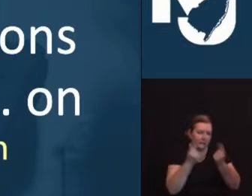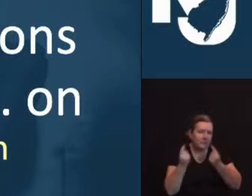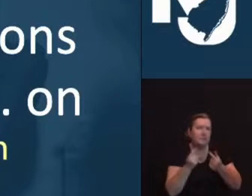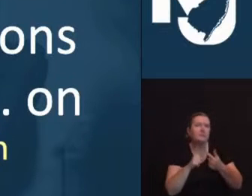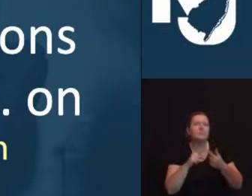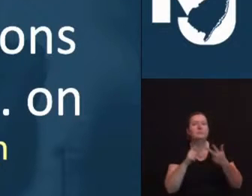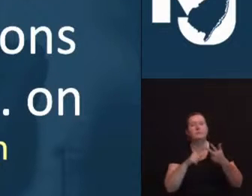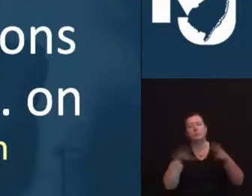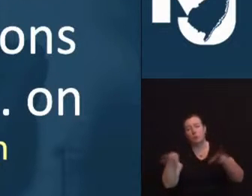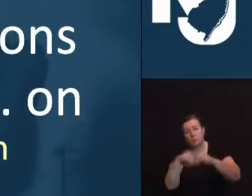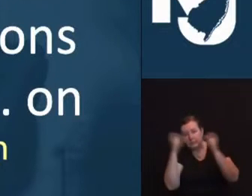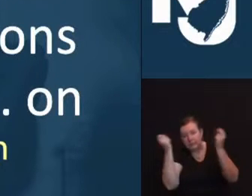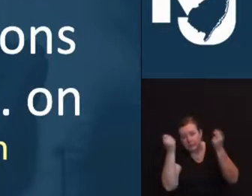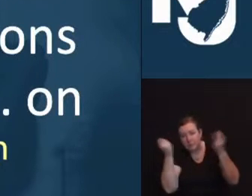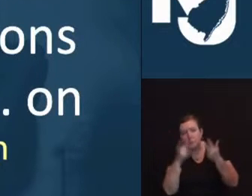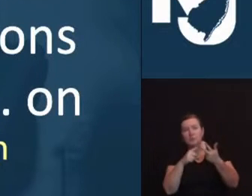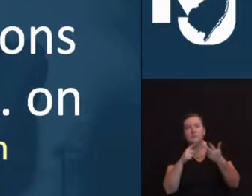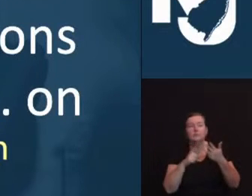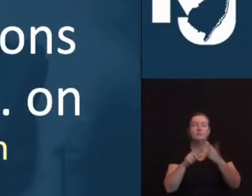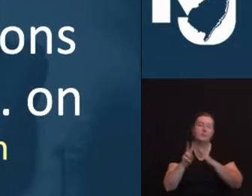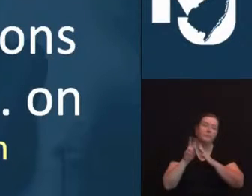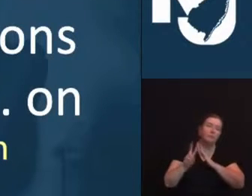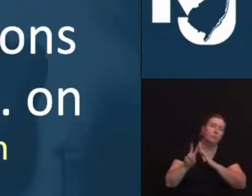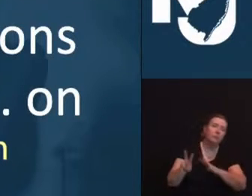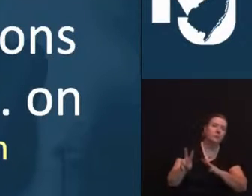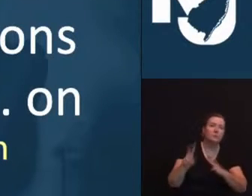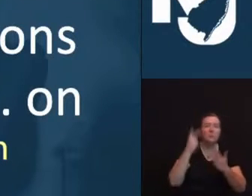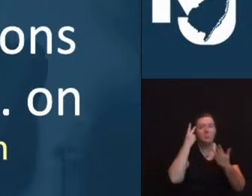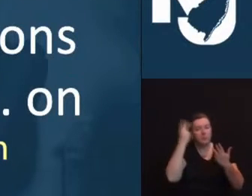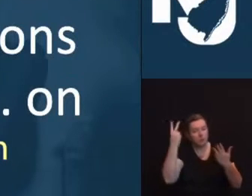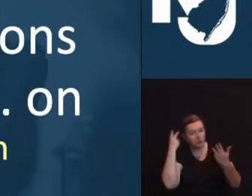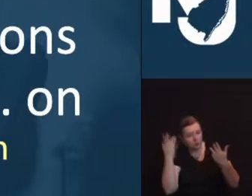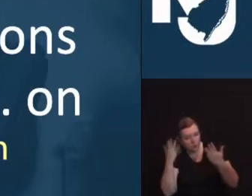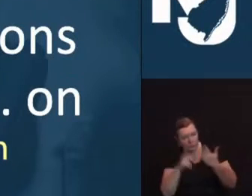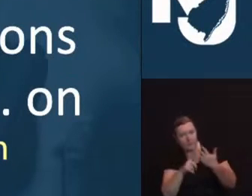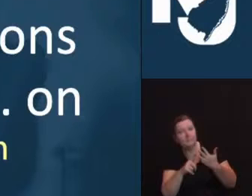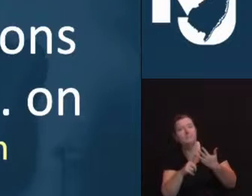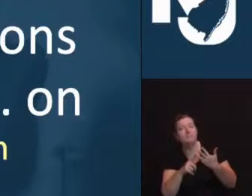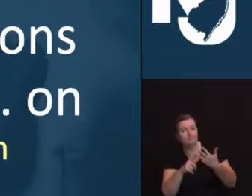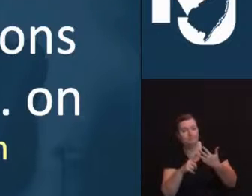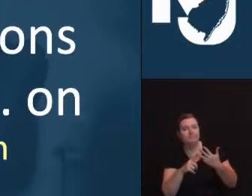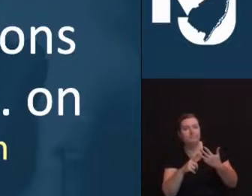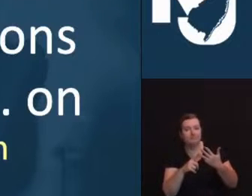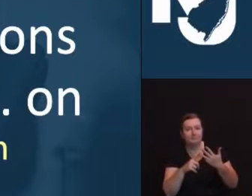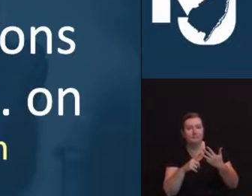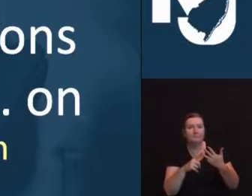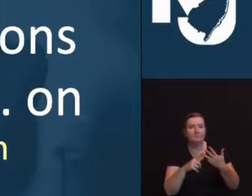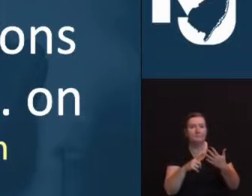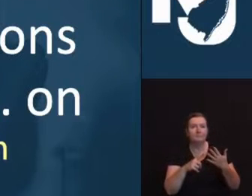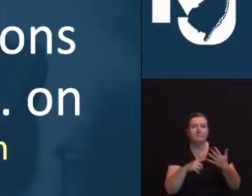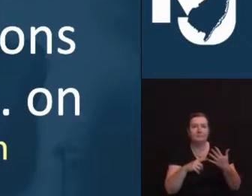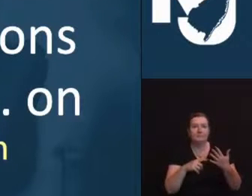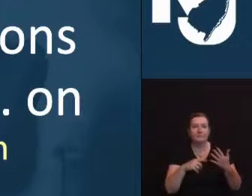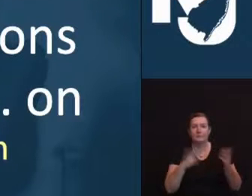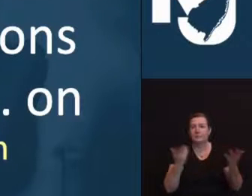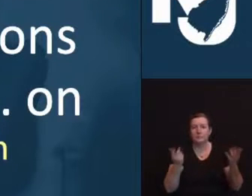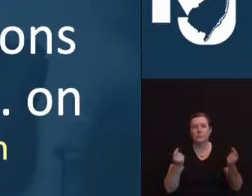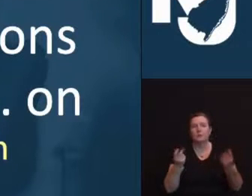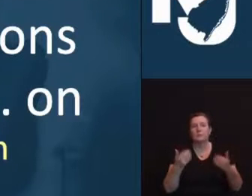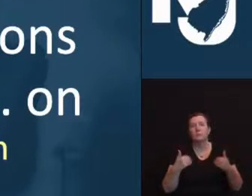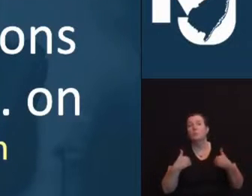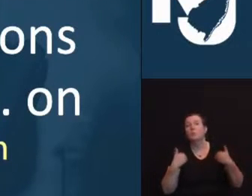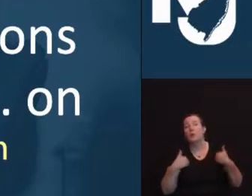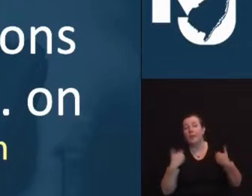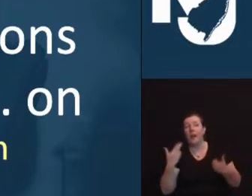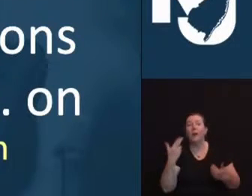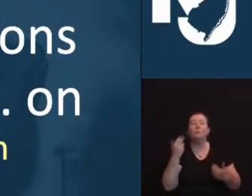memorial services. This limitation will apply to a whole variety of events, including youth and high school sporting events or outdoor